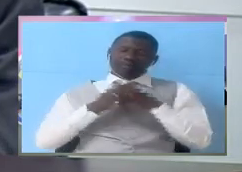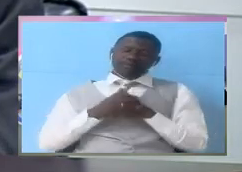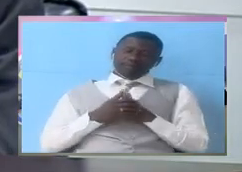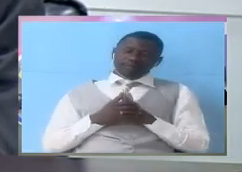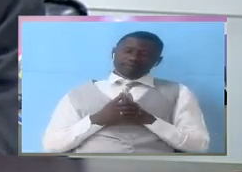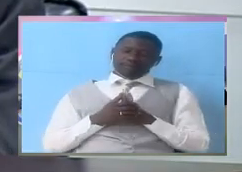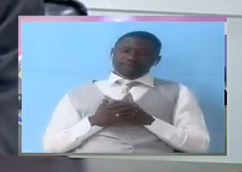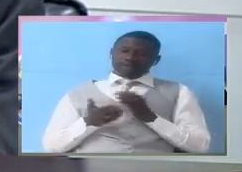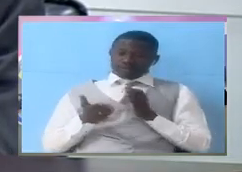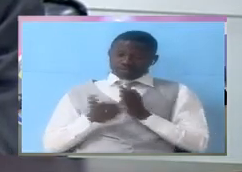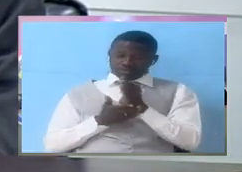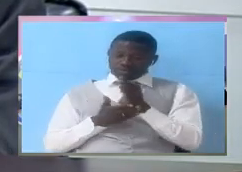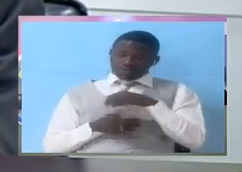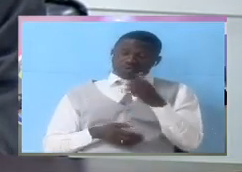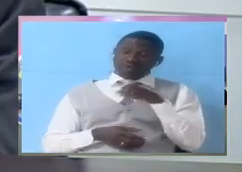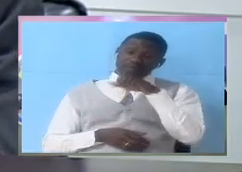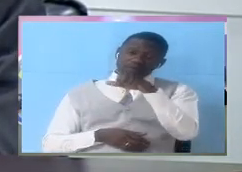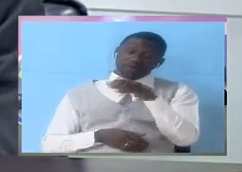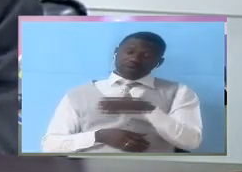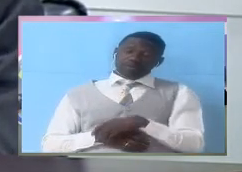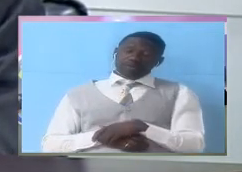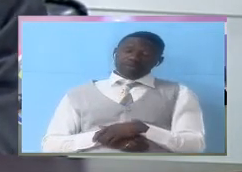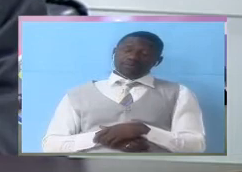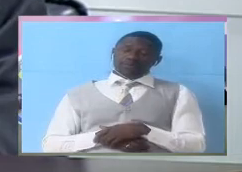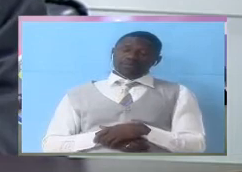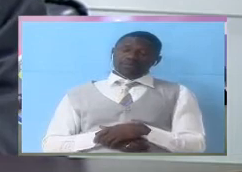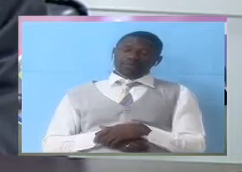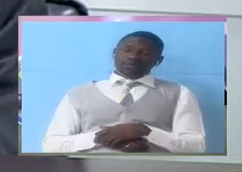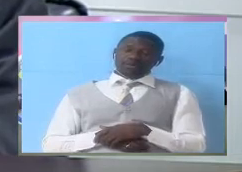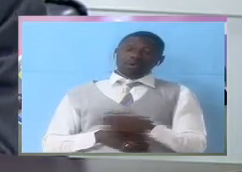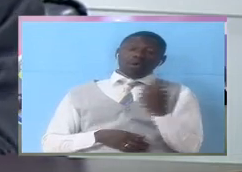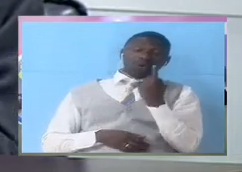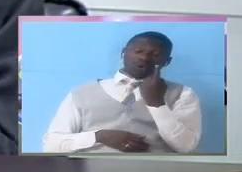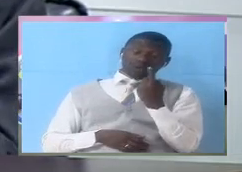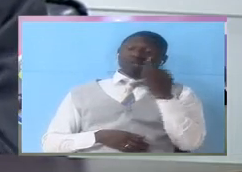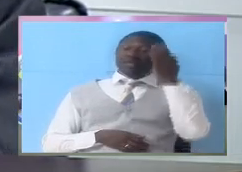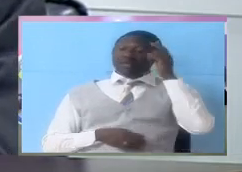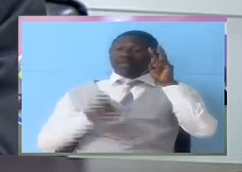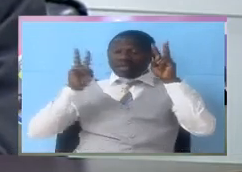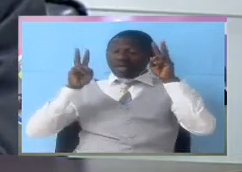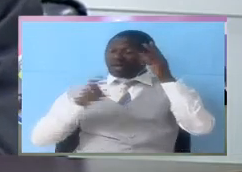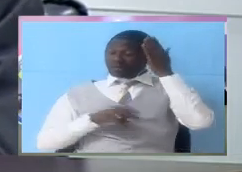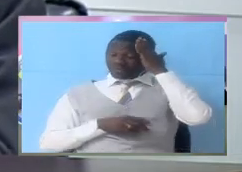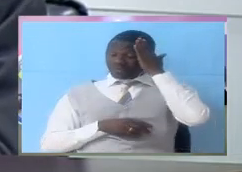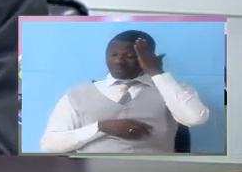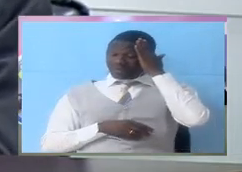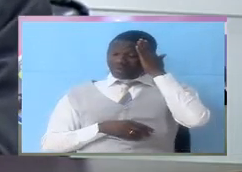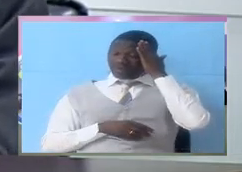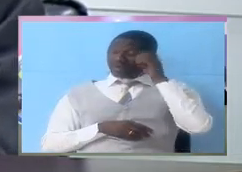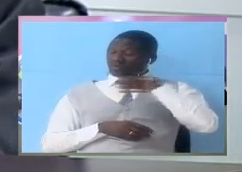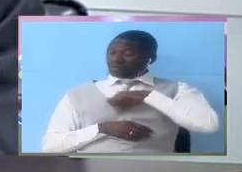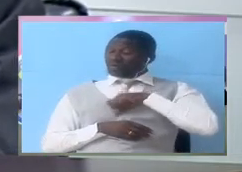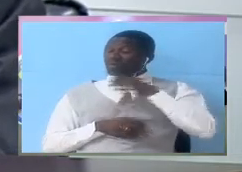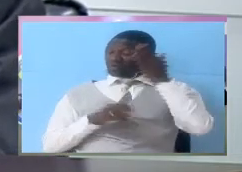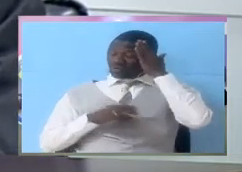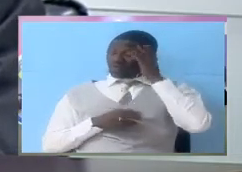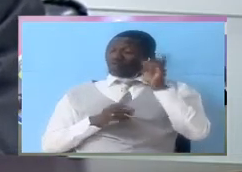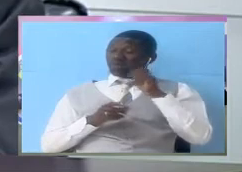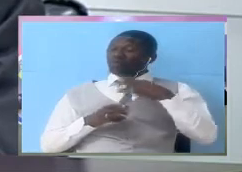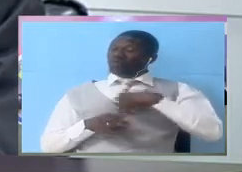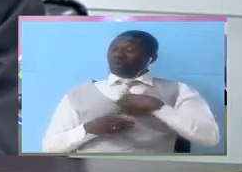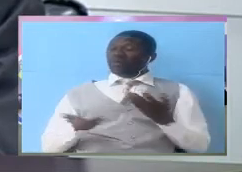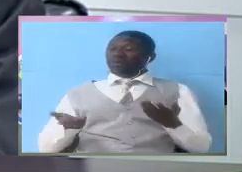True or false? Wala wala di only he knew what he wanted. Deugal mom rek mo xamone li bugon. Only he knew